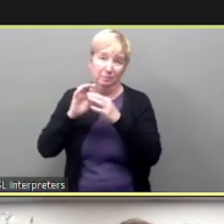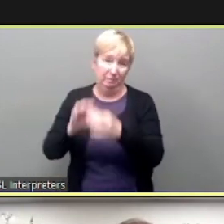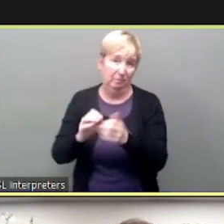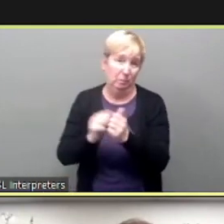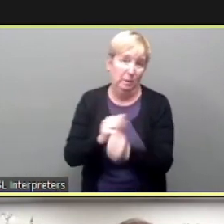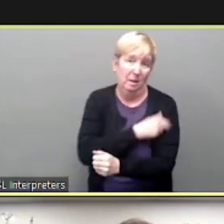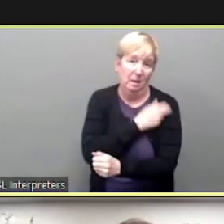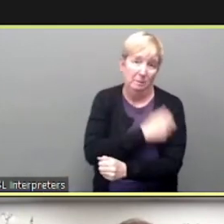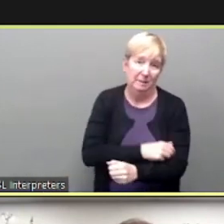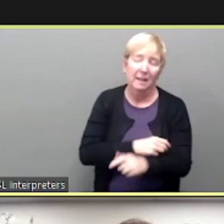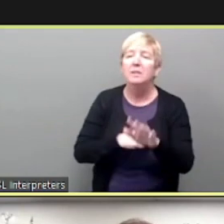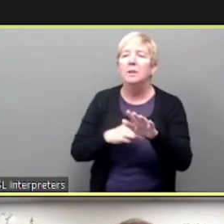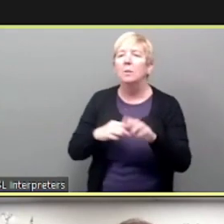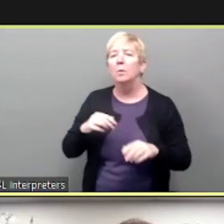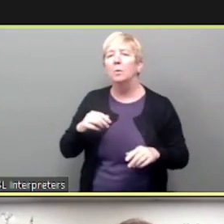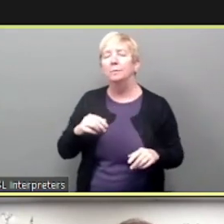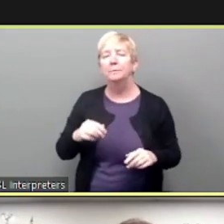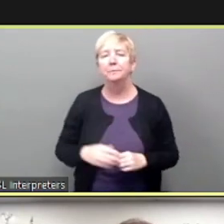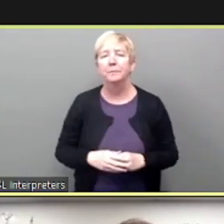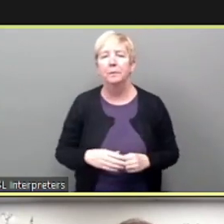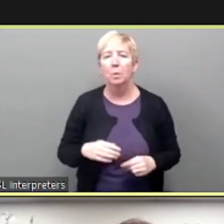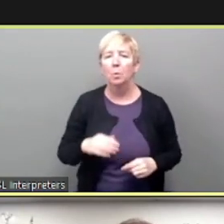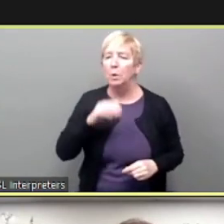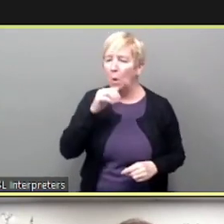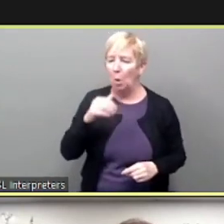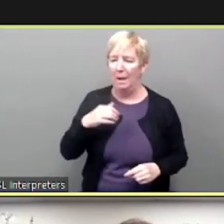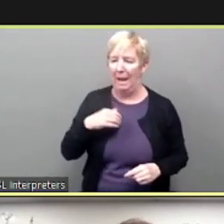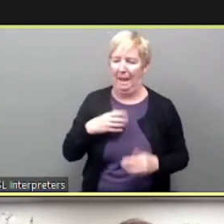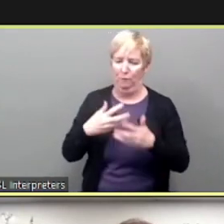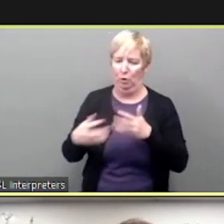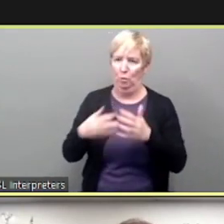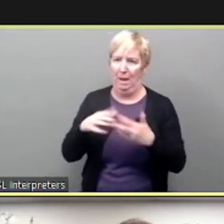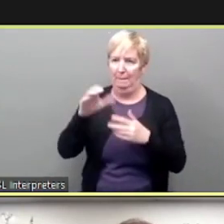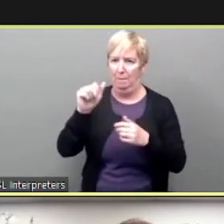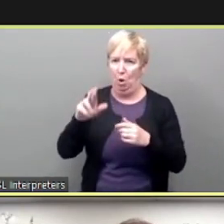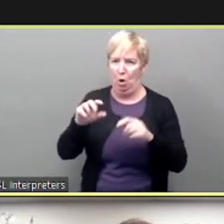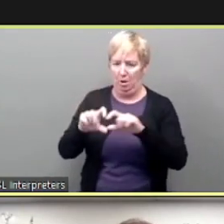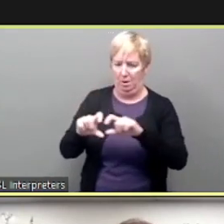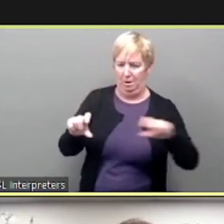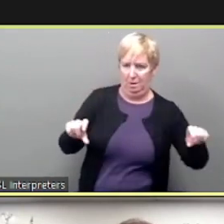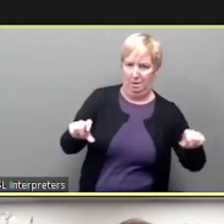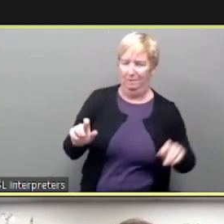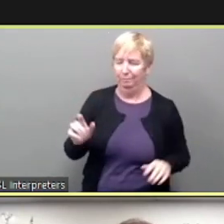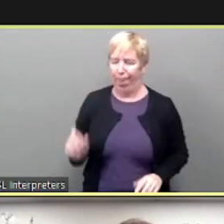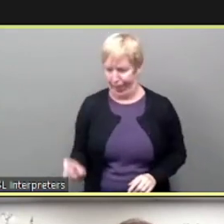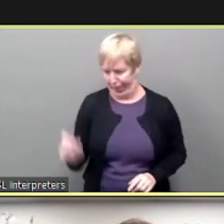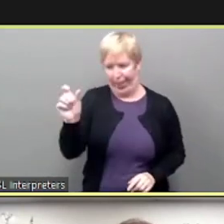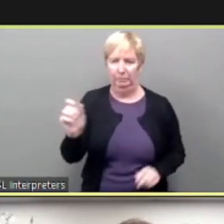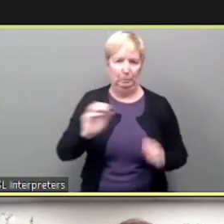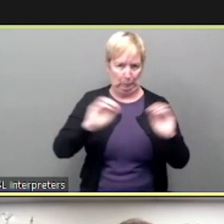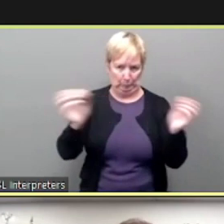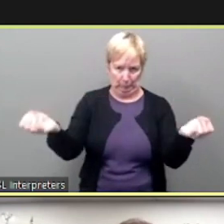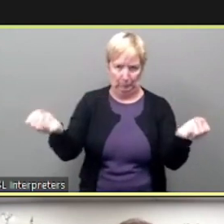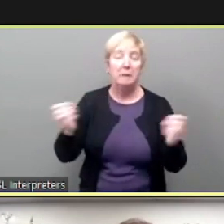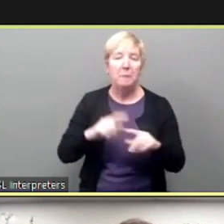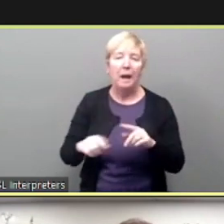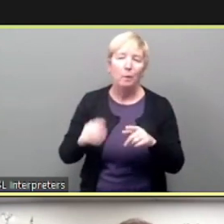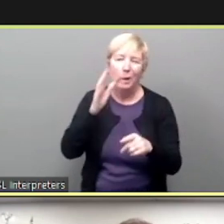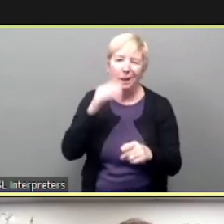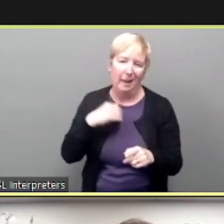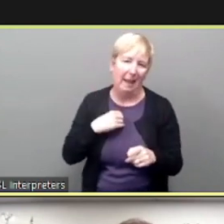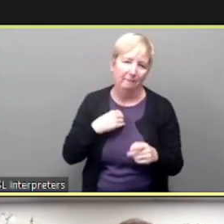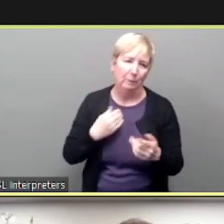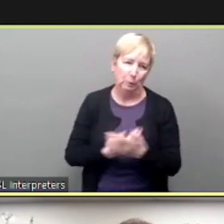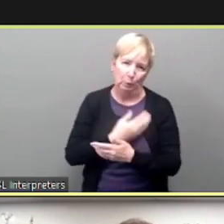bar here saying don't look at the most recent data since that's still coming in. But we actually have an upward trend, in that 900